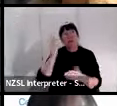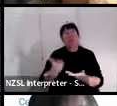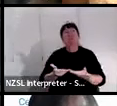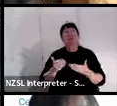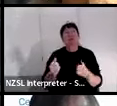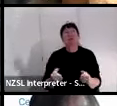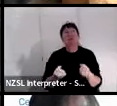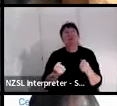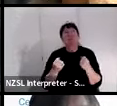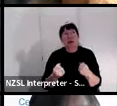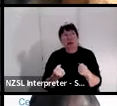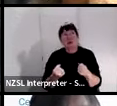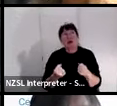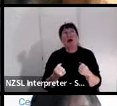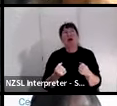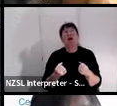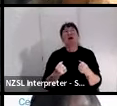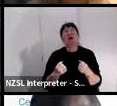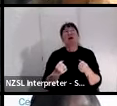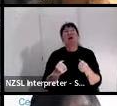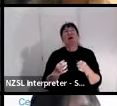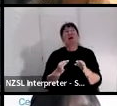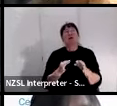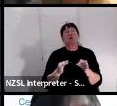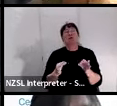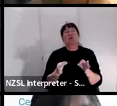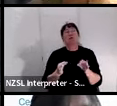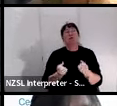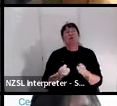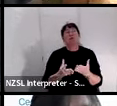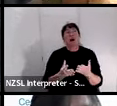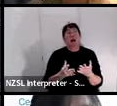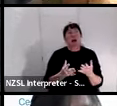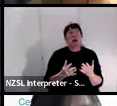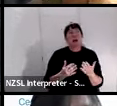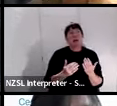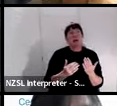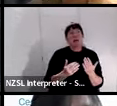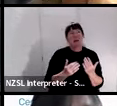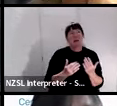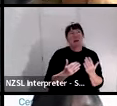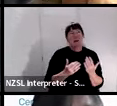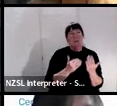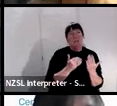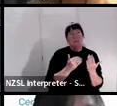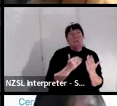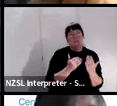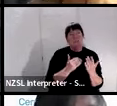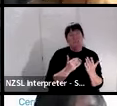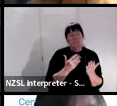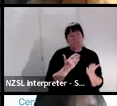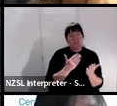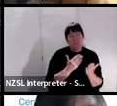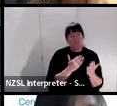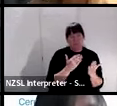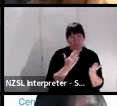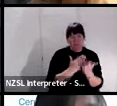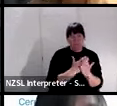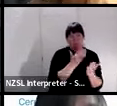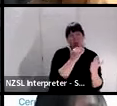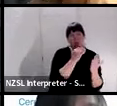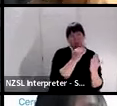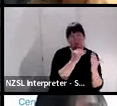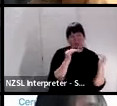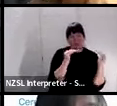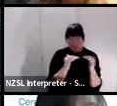both binding and non-binding standards. I'm not sure if you can answer this, but some of those standards will